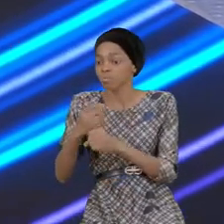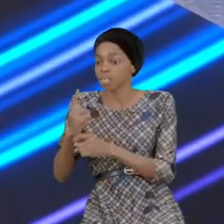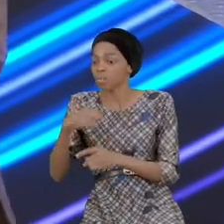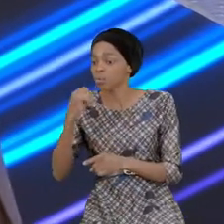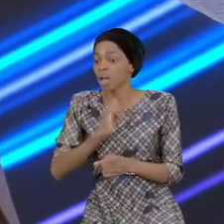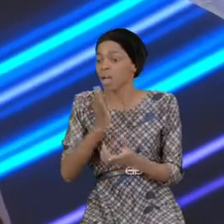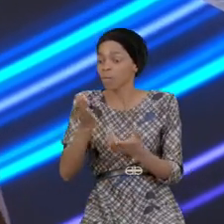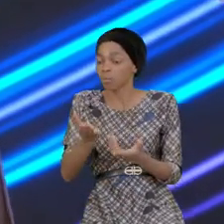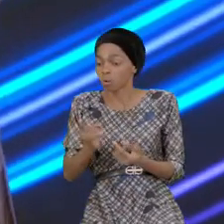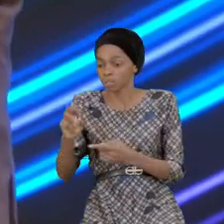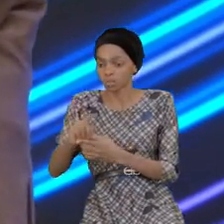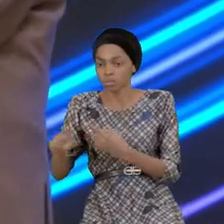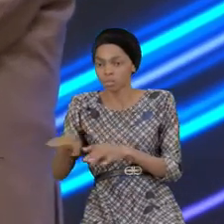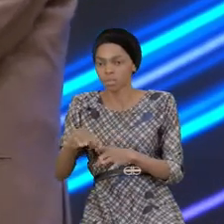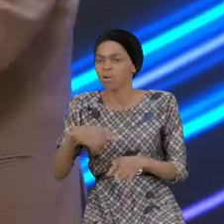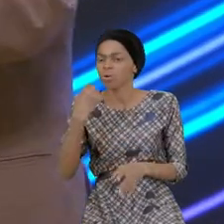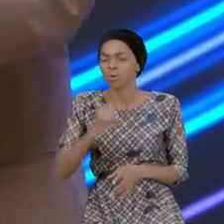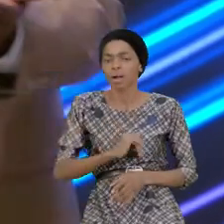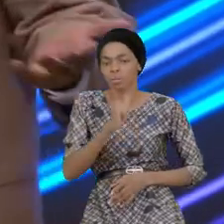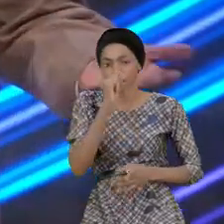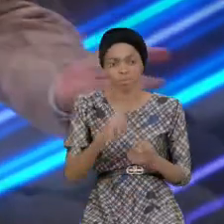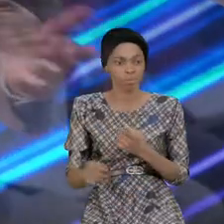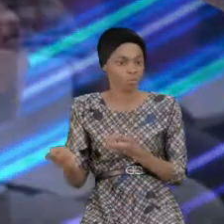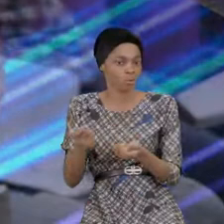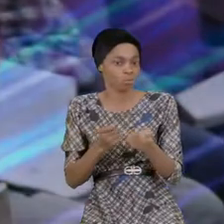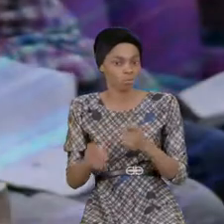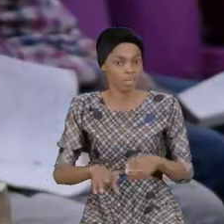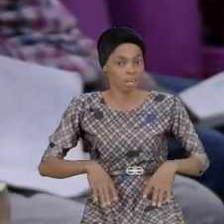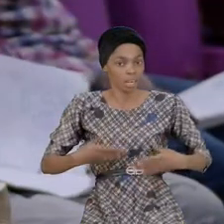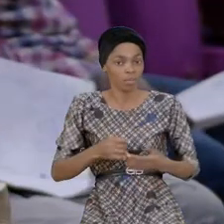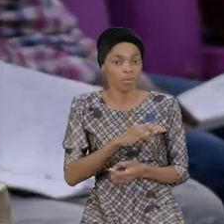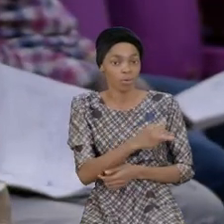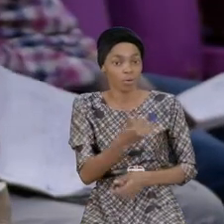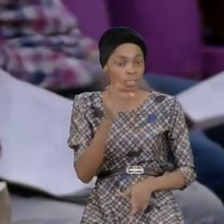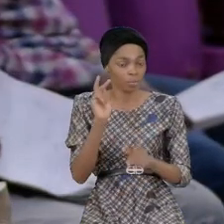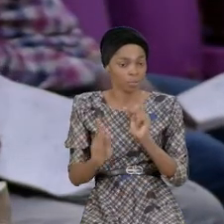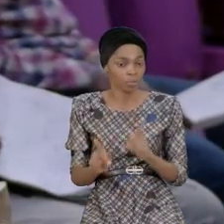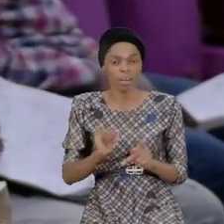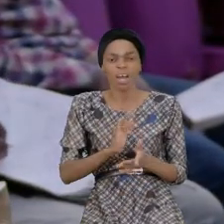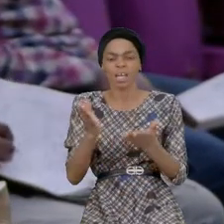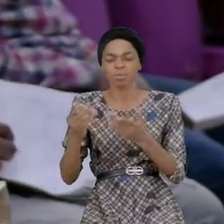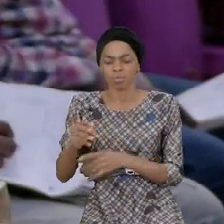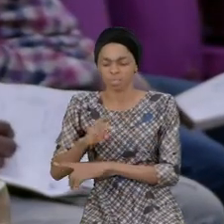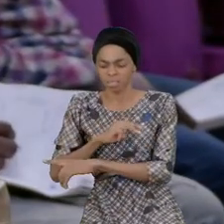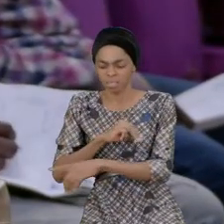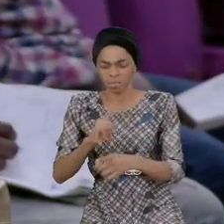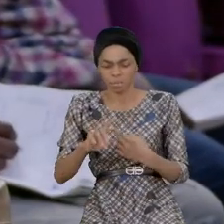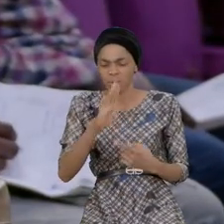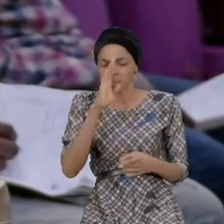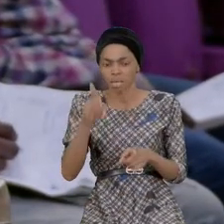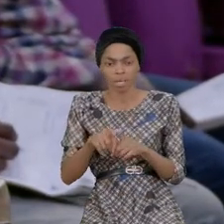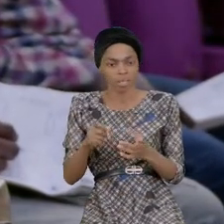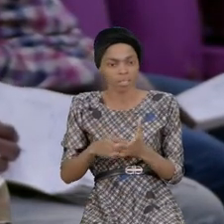Who am I to control the life of another person? I want them to be like, no, it's